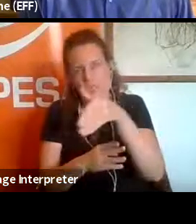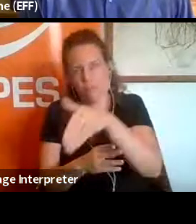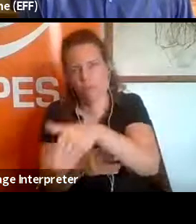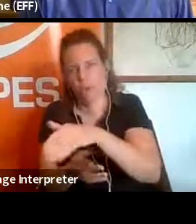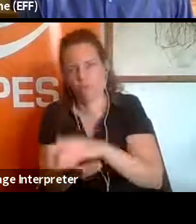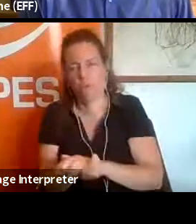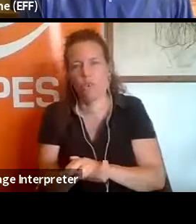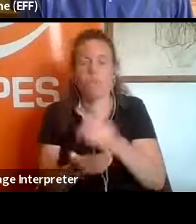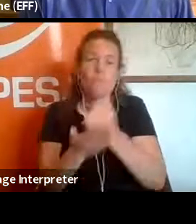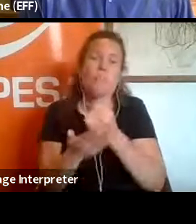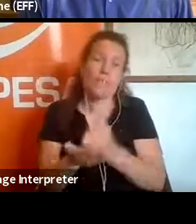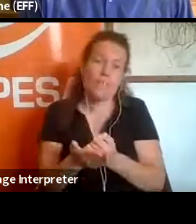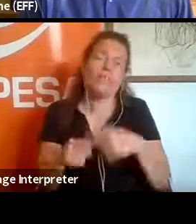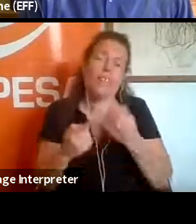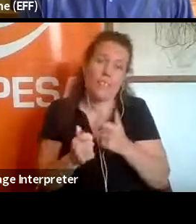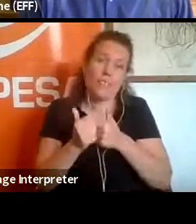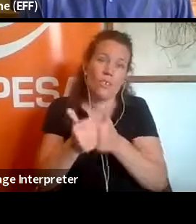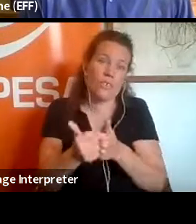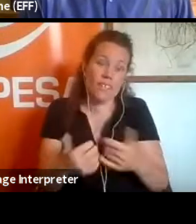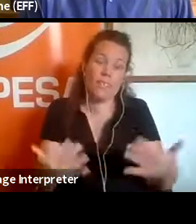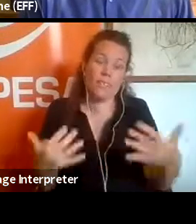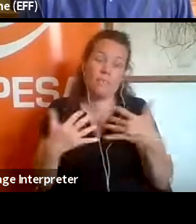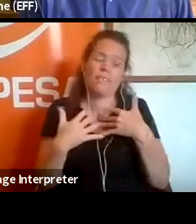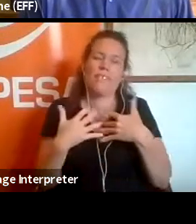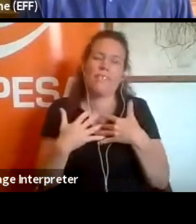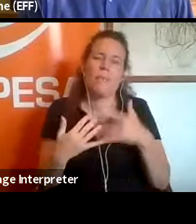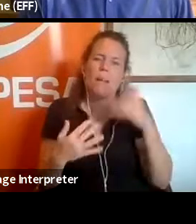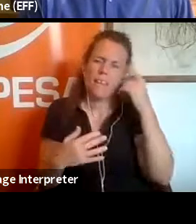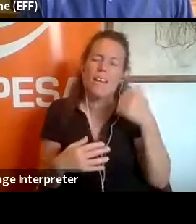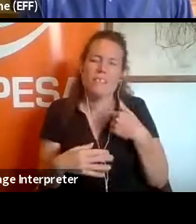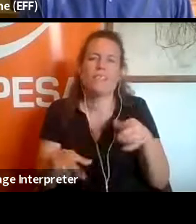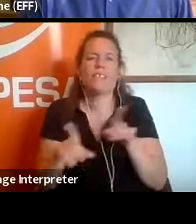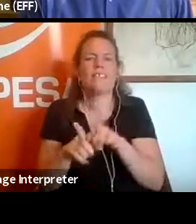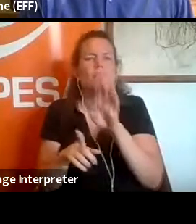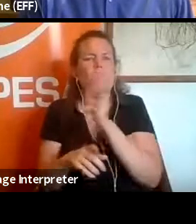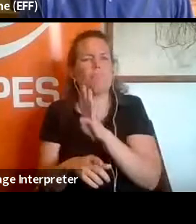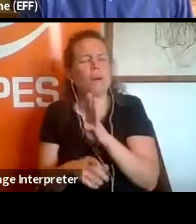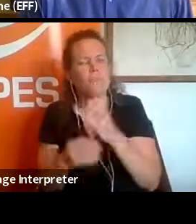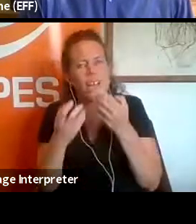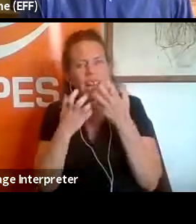be quite scary. But I think the way Barbara explained it as an